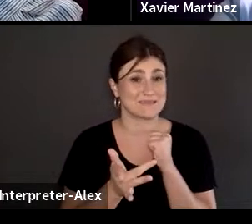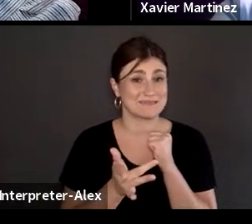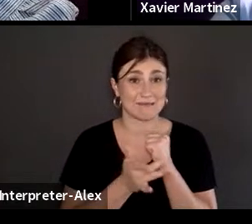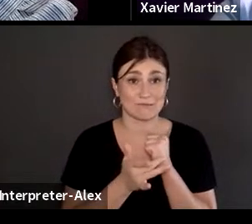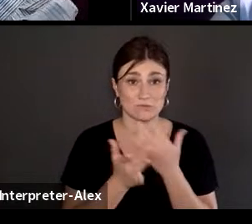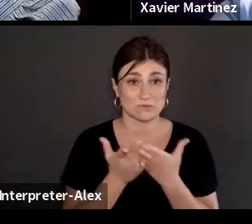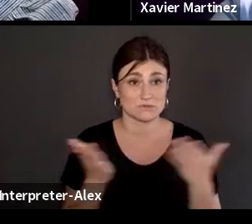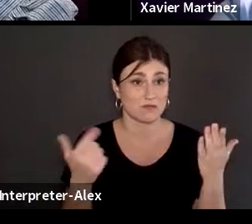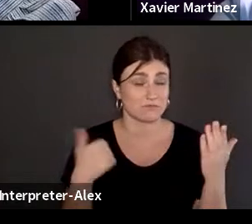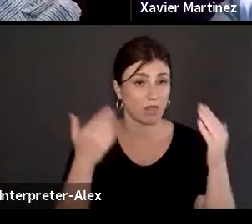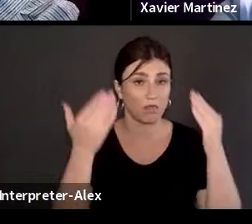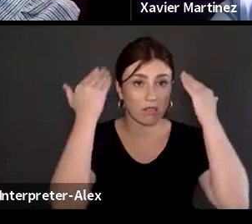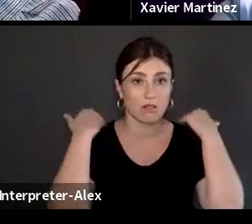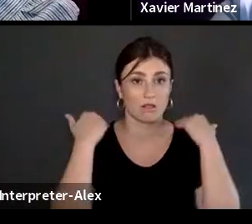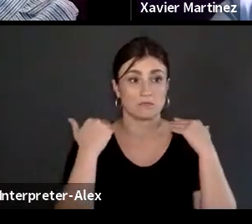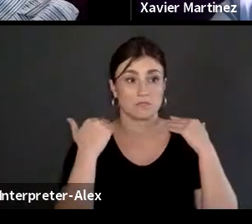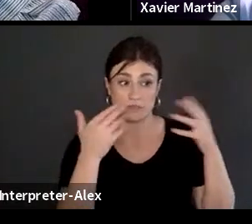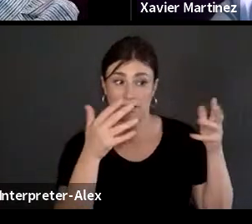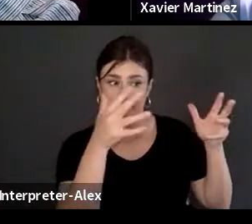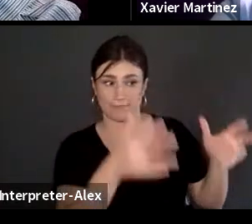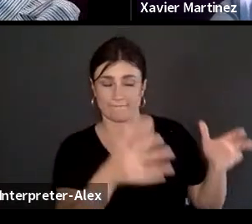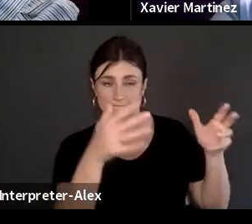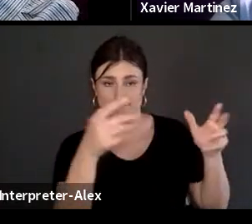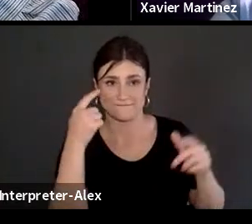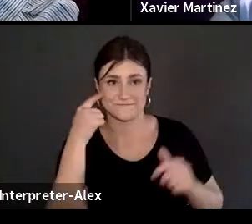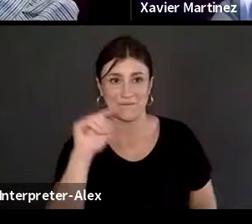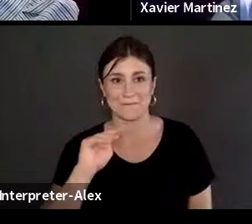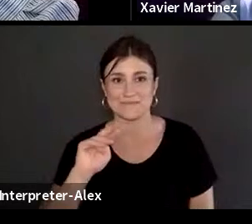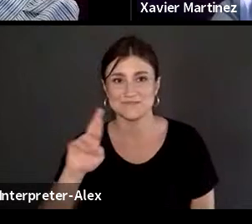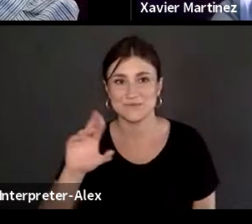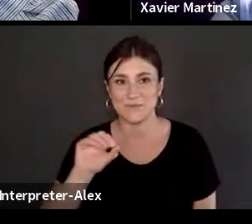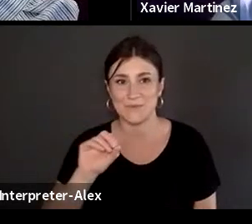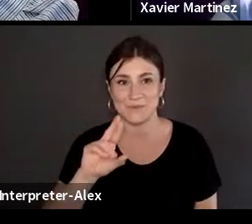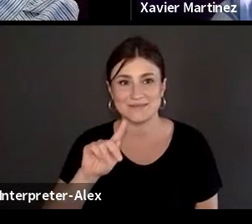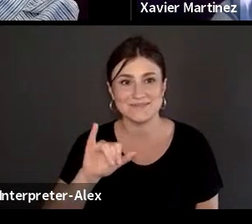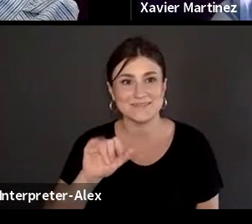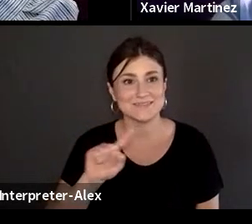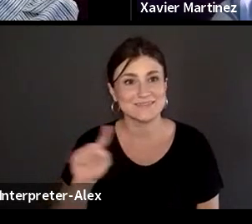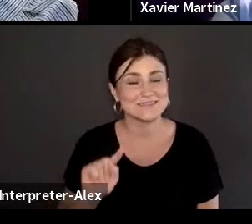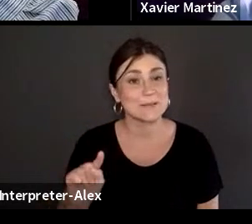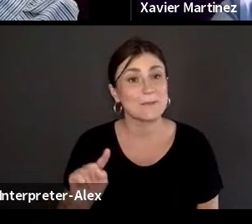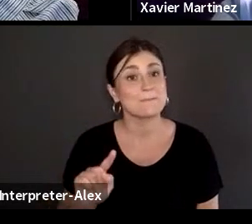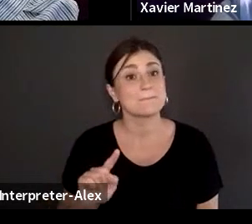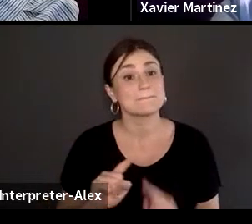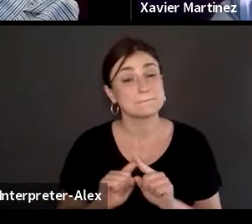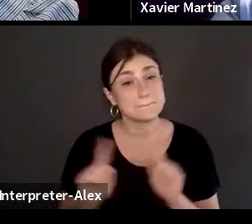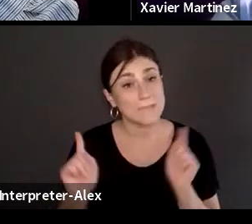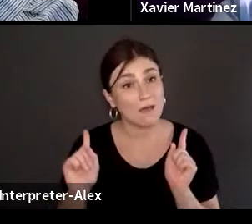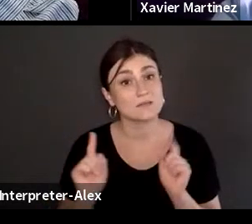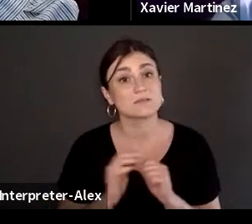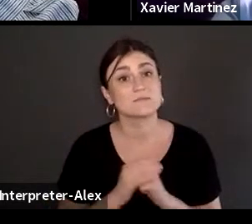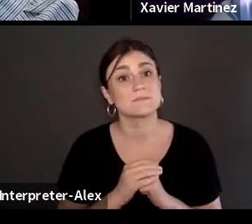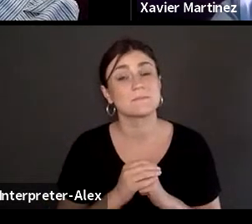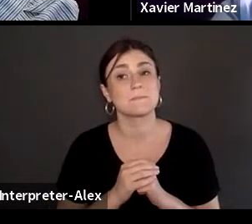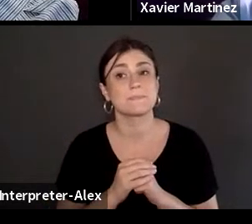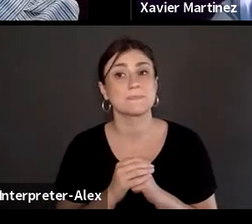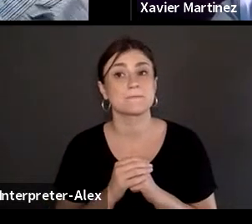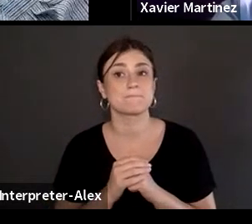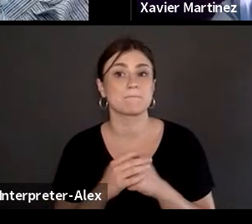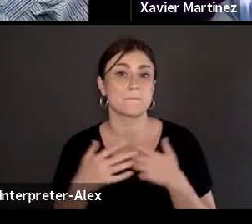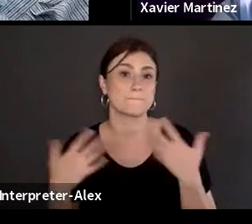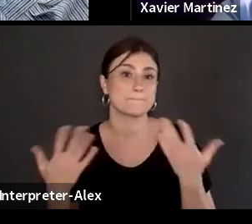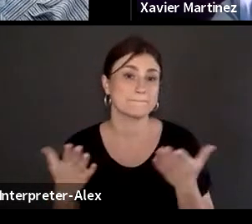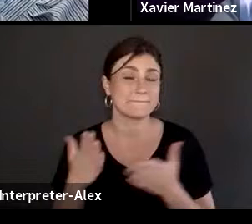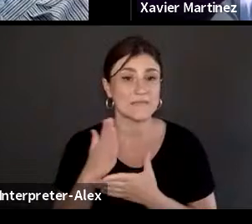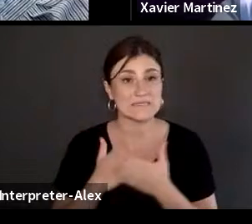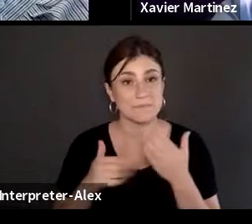Ortiz, but there probably is a component of this that does relate to pole attachments along him as lines. So I